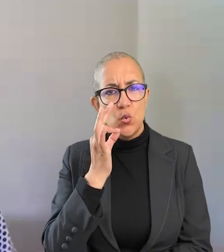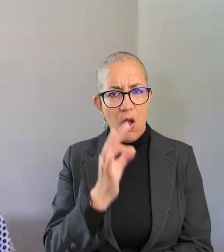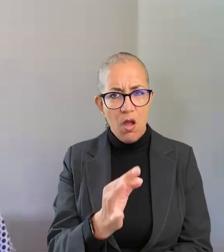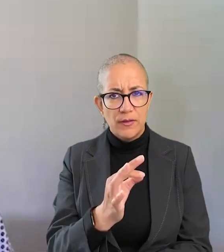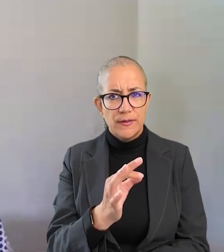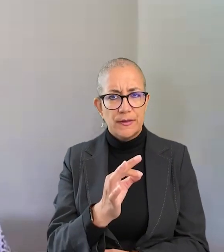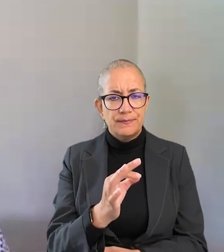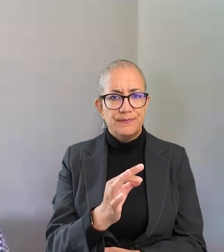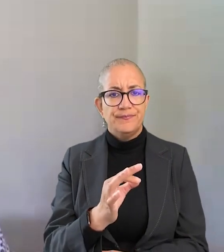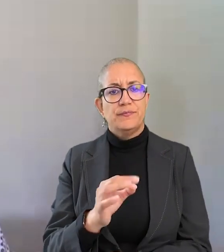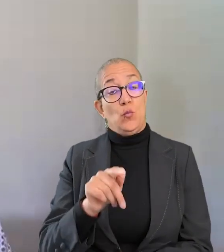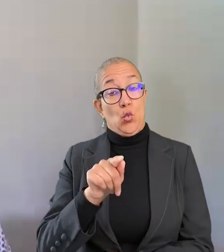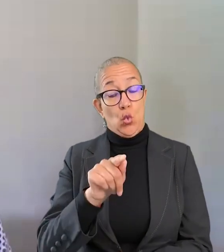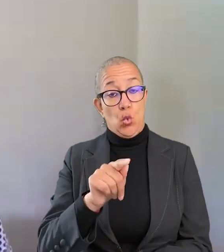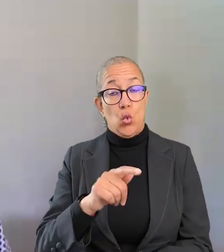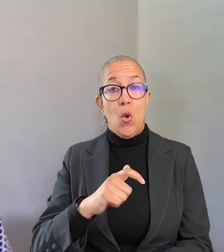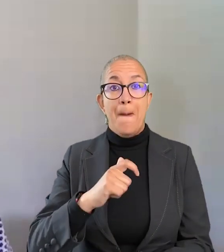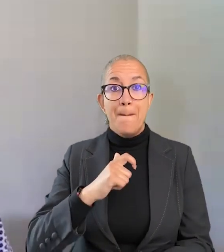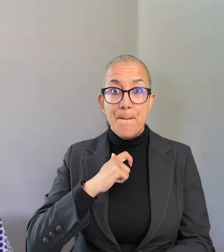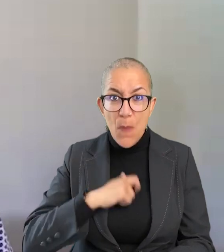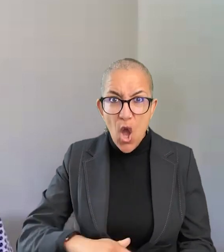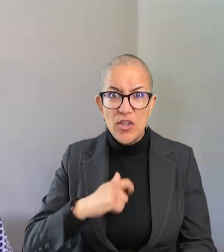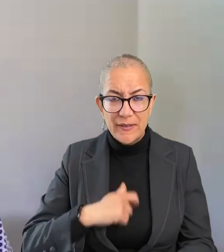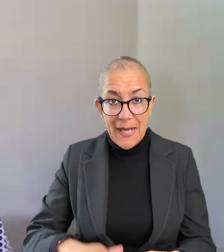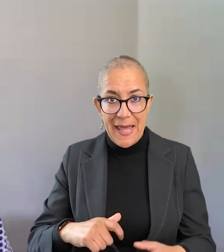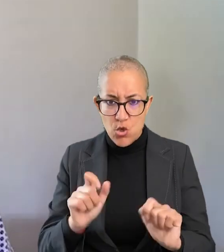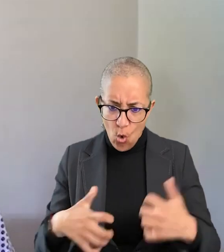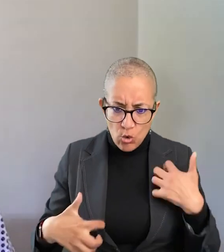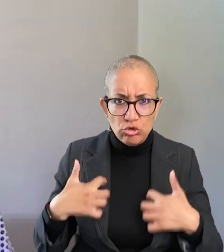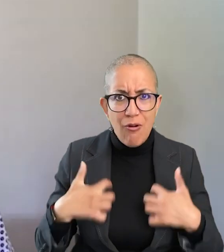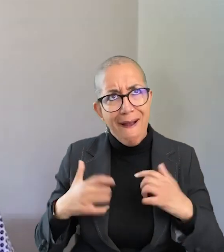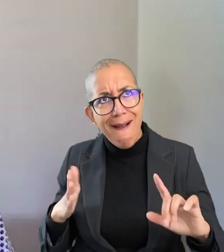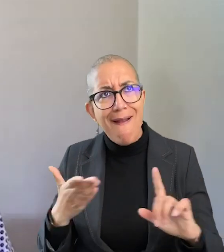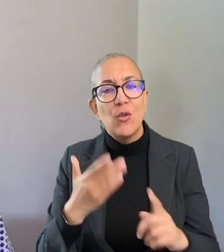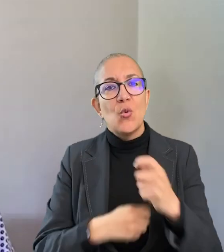what personally drives you to want to be the leader?